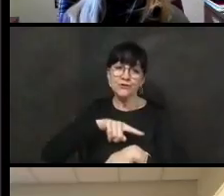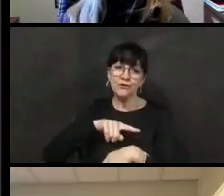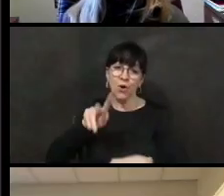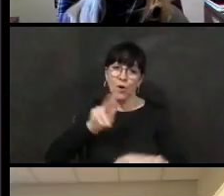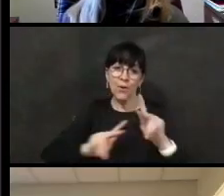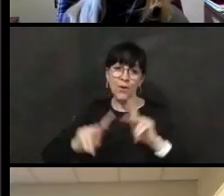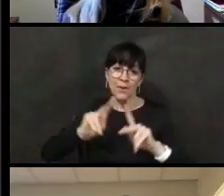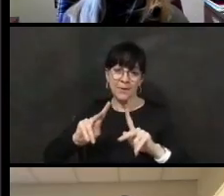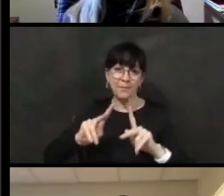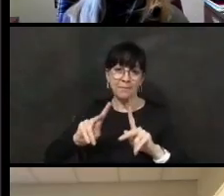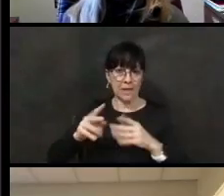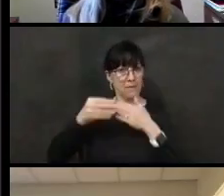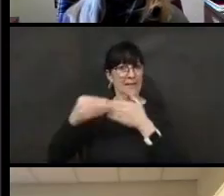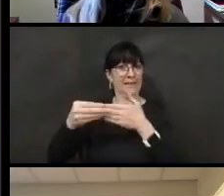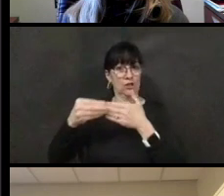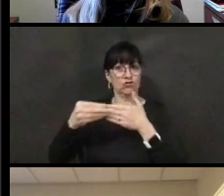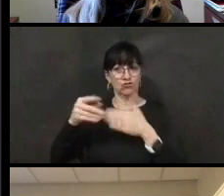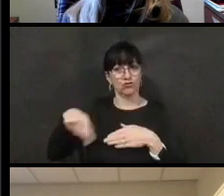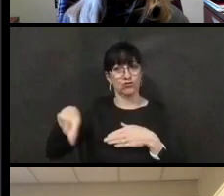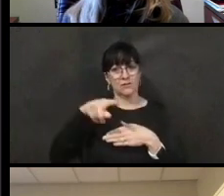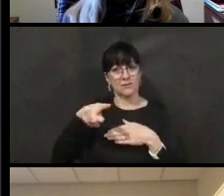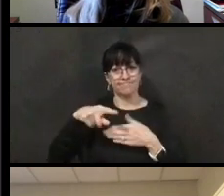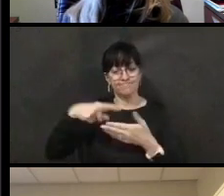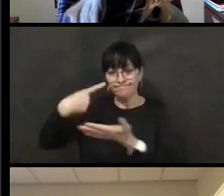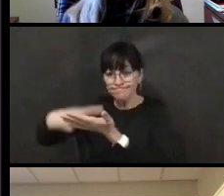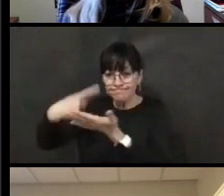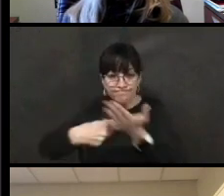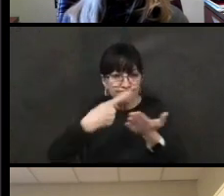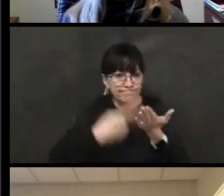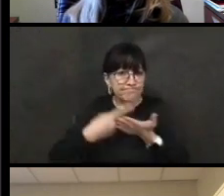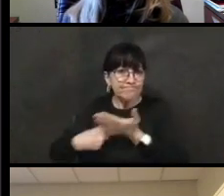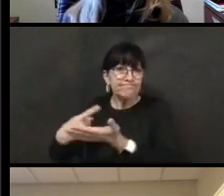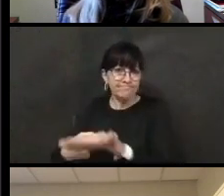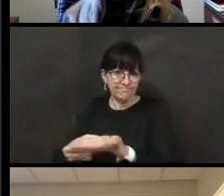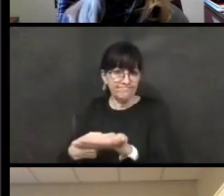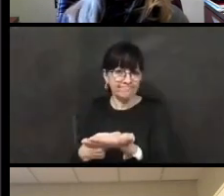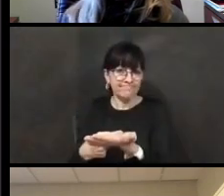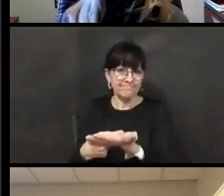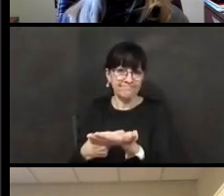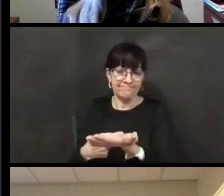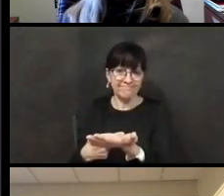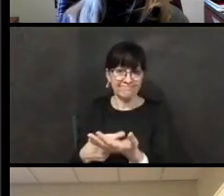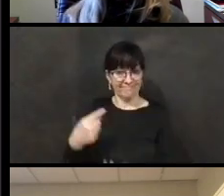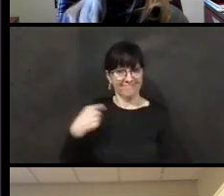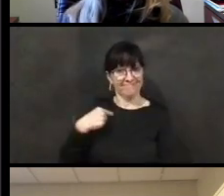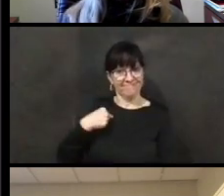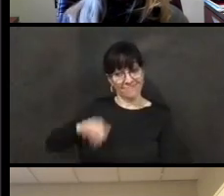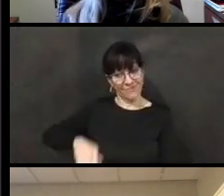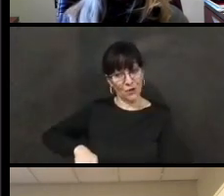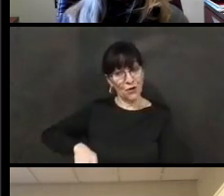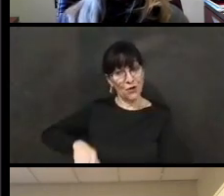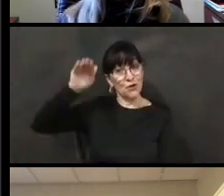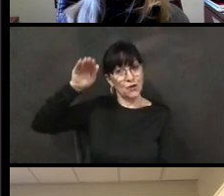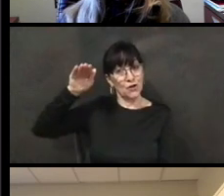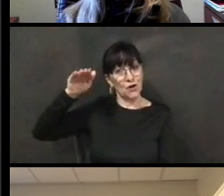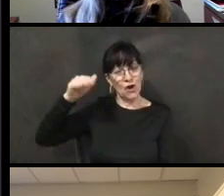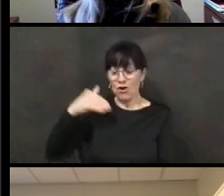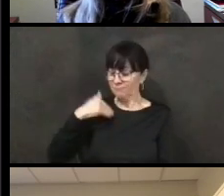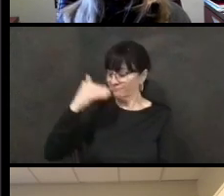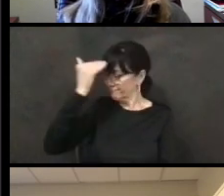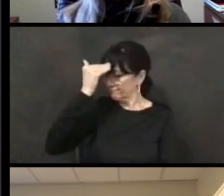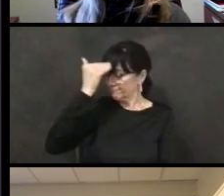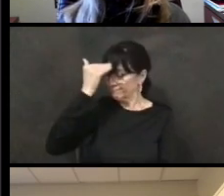to discuss just those kinds of things. And Kimberly, myself, being raised at the coastline at the beach area, enjoys the beach. And I think